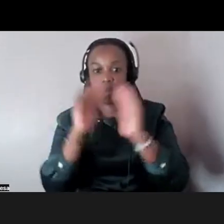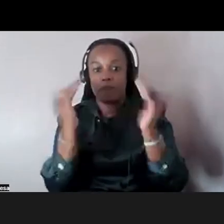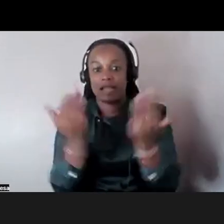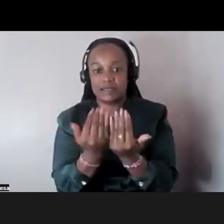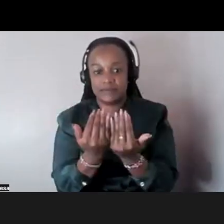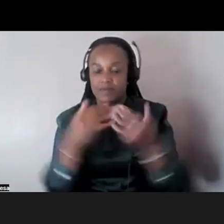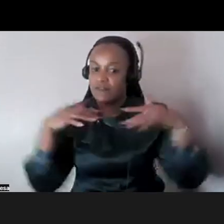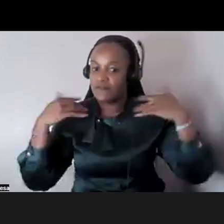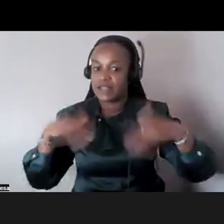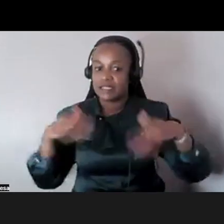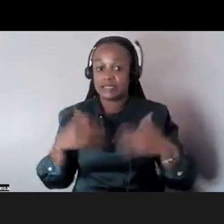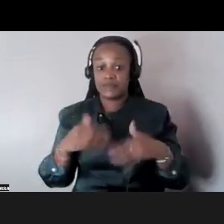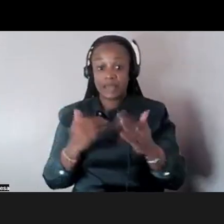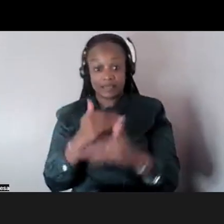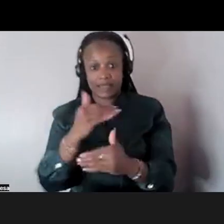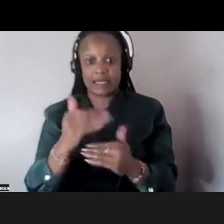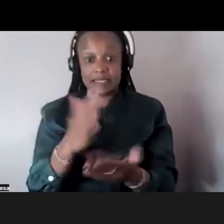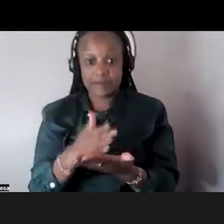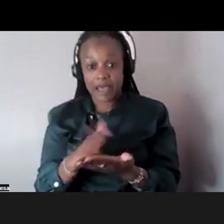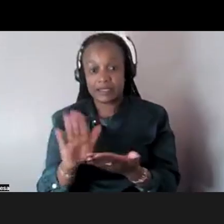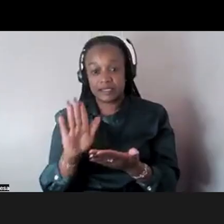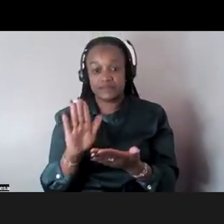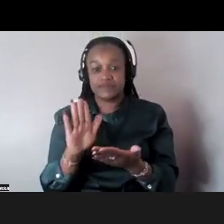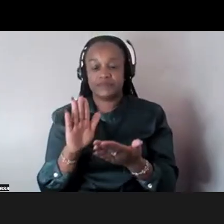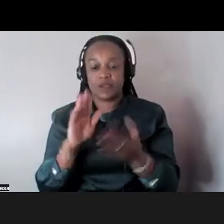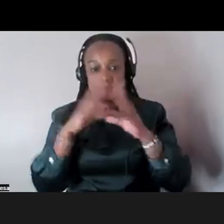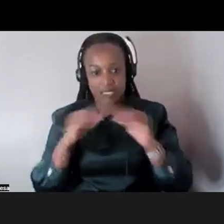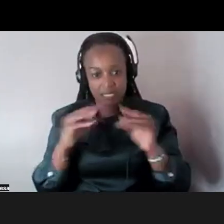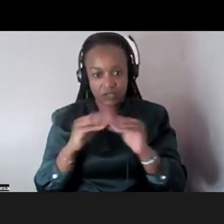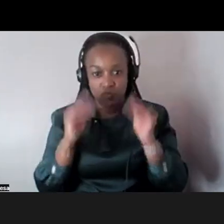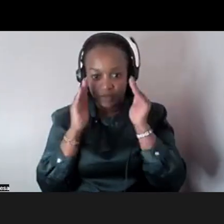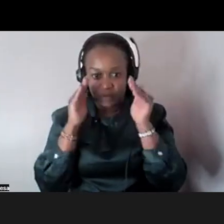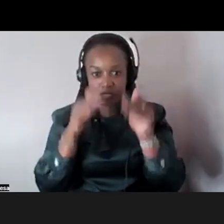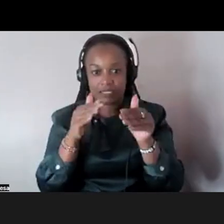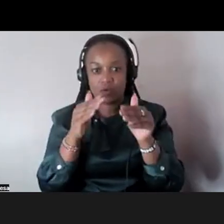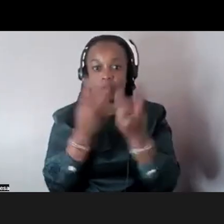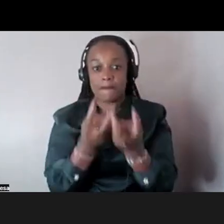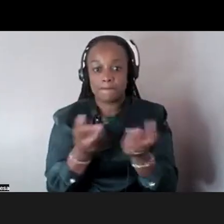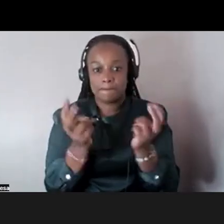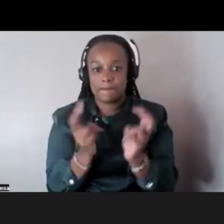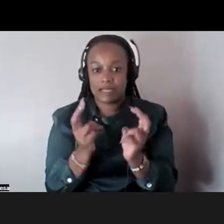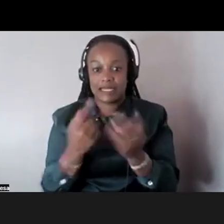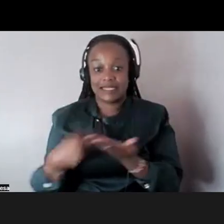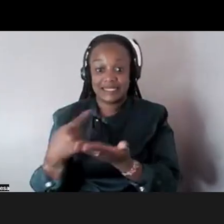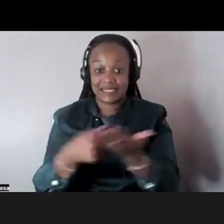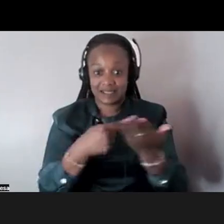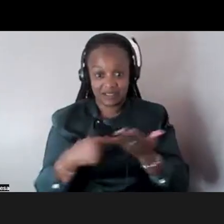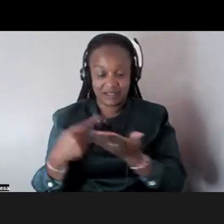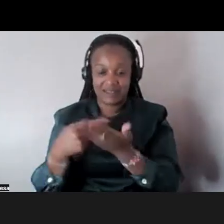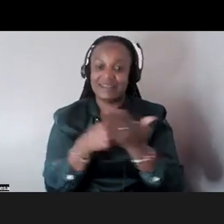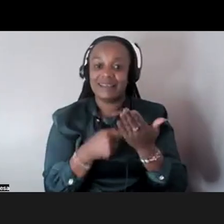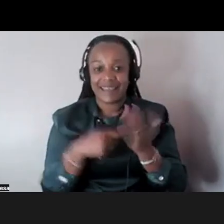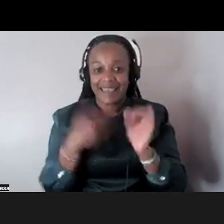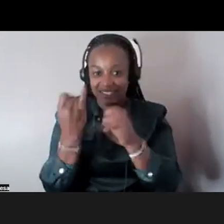Fantastic. So the next stage of this session will focus on a panel discussion. So I already introduced you to our three fantastic